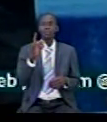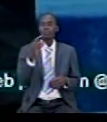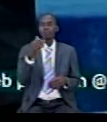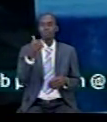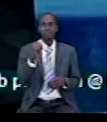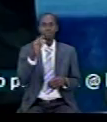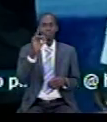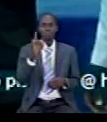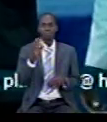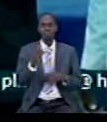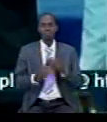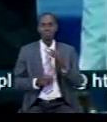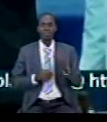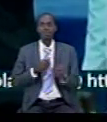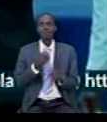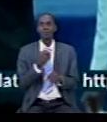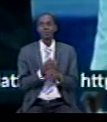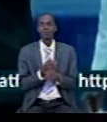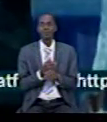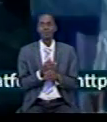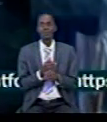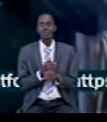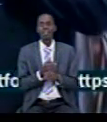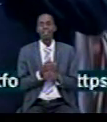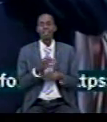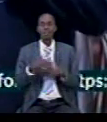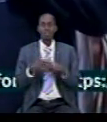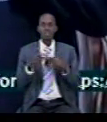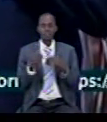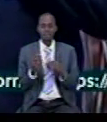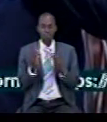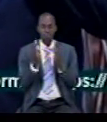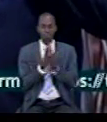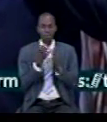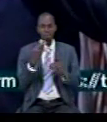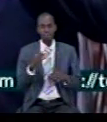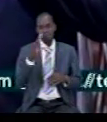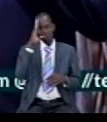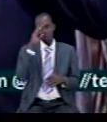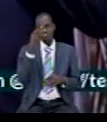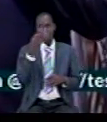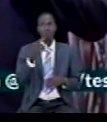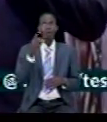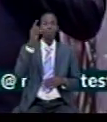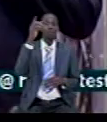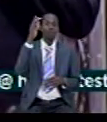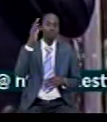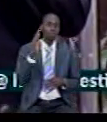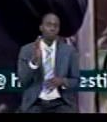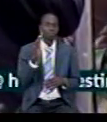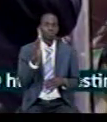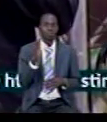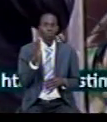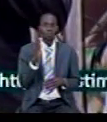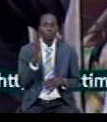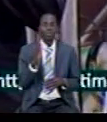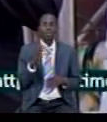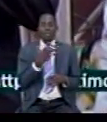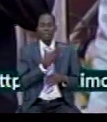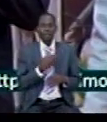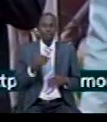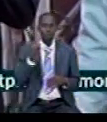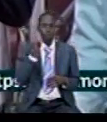good 18 years. After the prayer of the man of God, she lay her hands where, as man of God